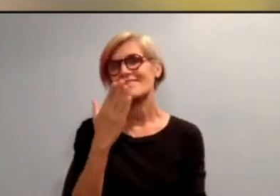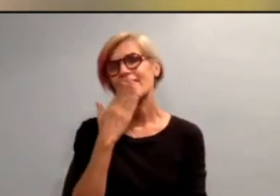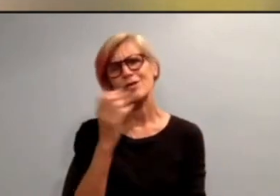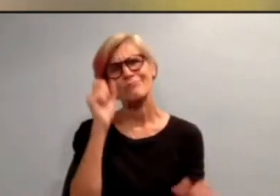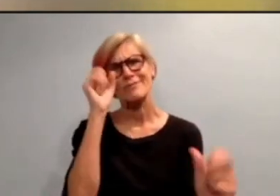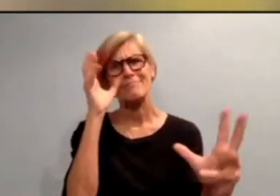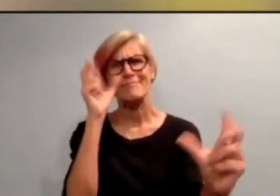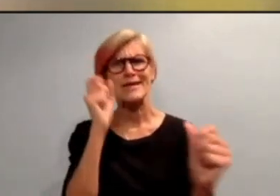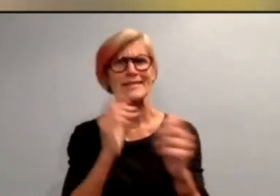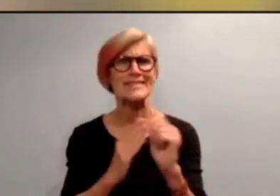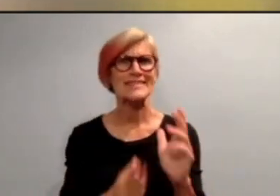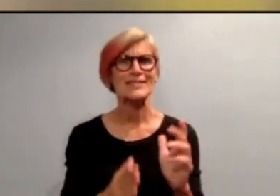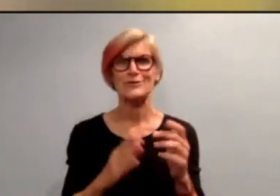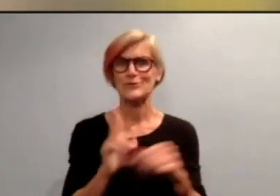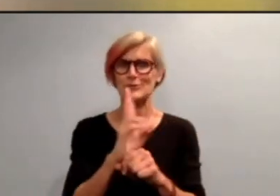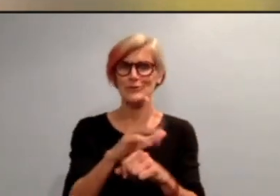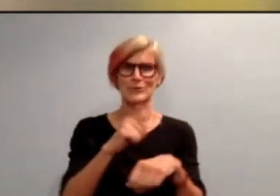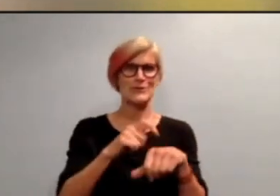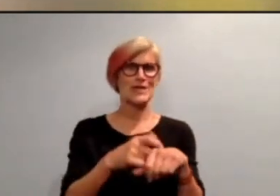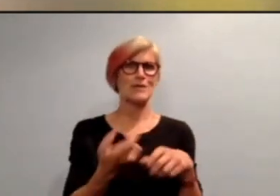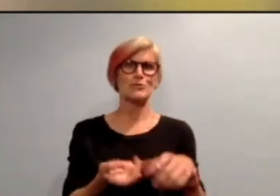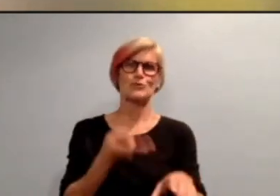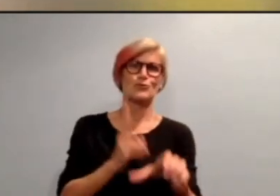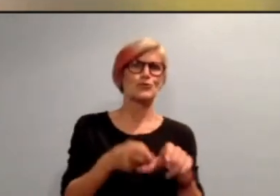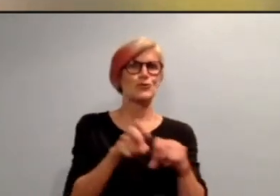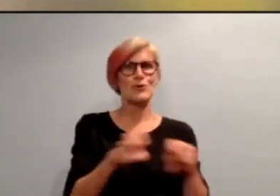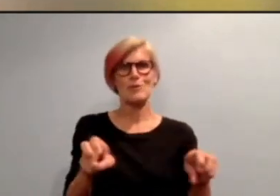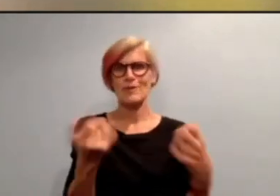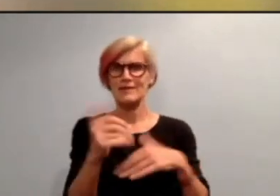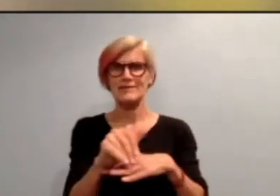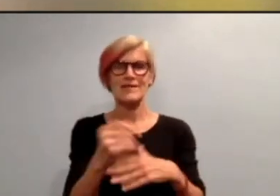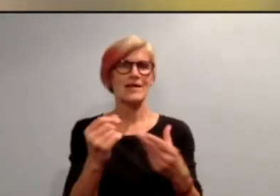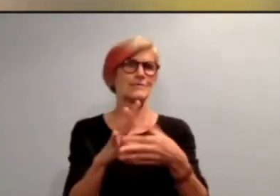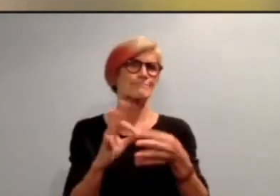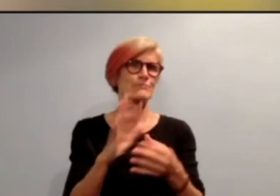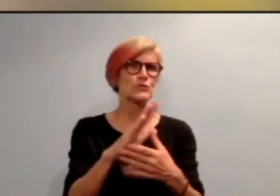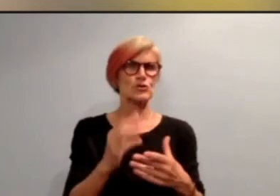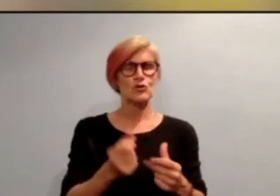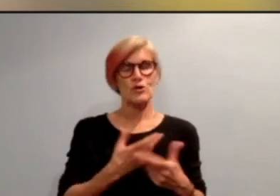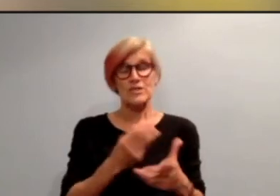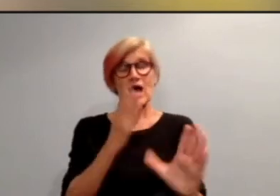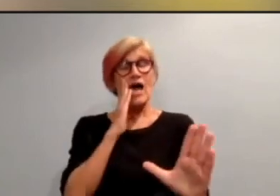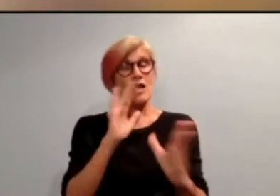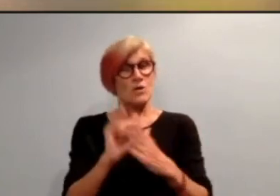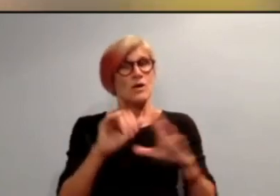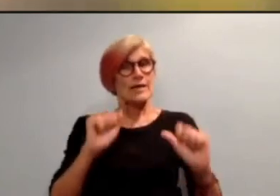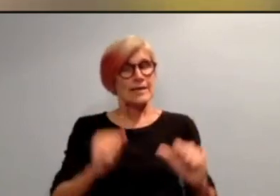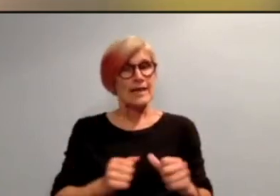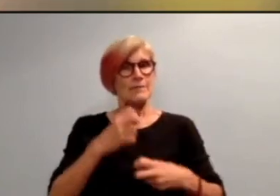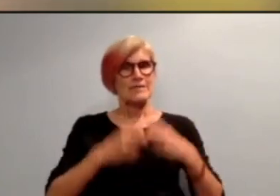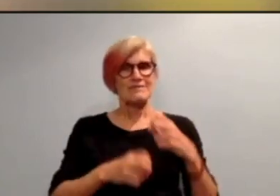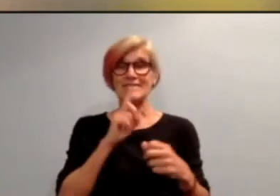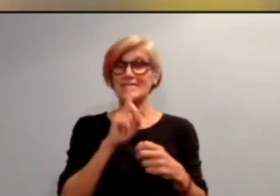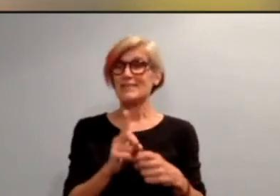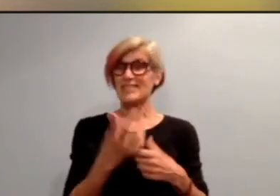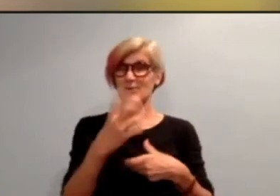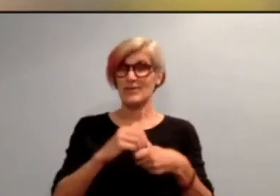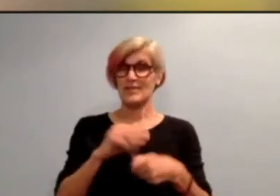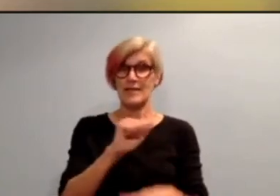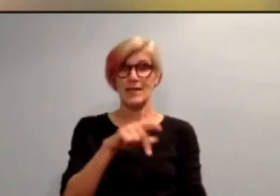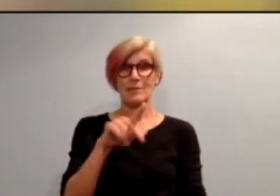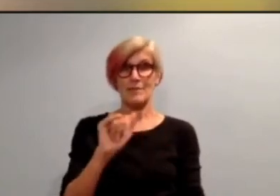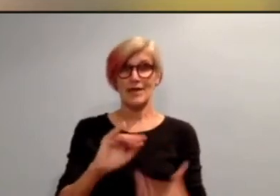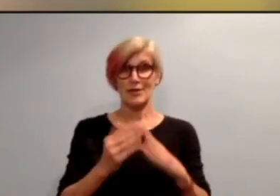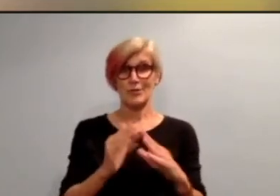who took their time to be here with us tonight and shared your stories. I know how difficult it can be to, especially in the API community and our culture, to